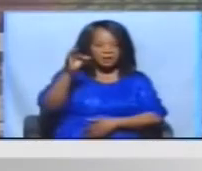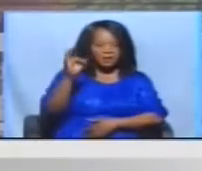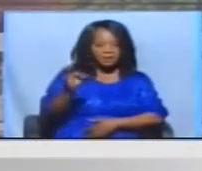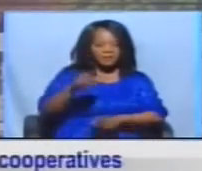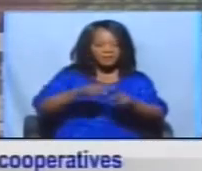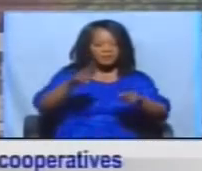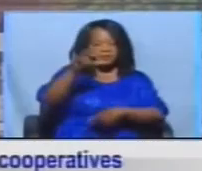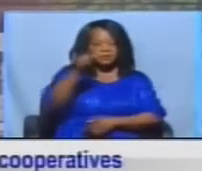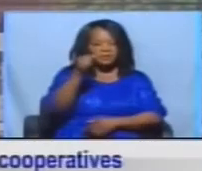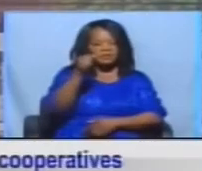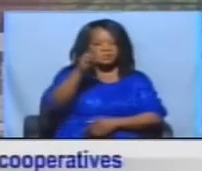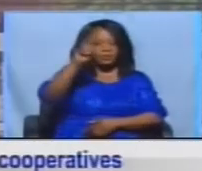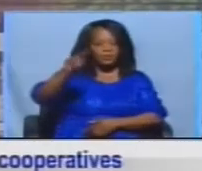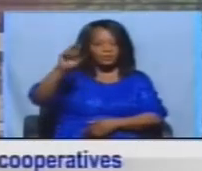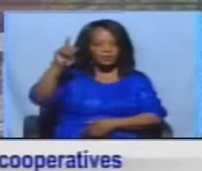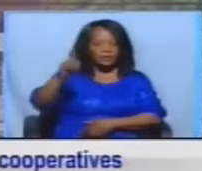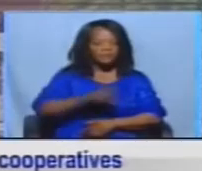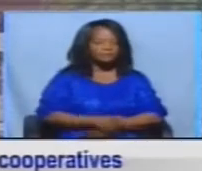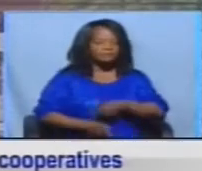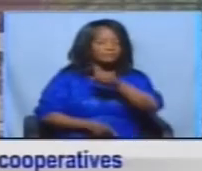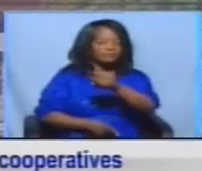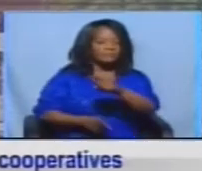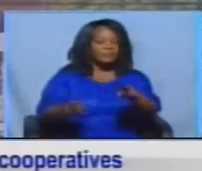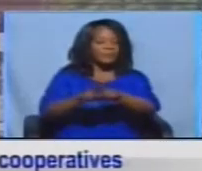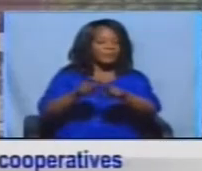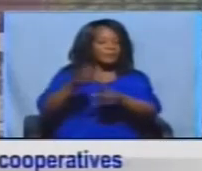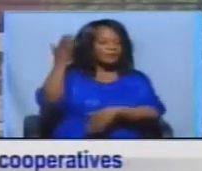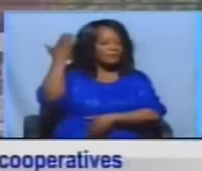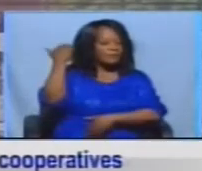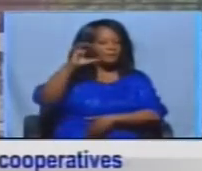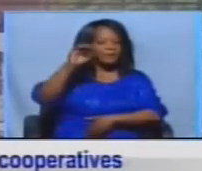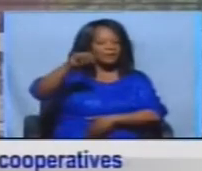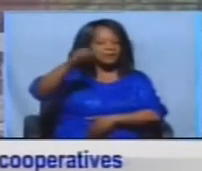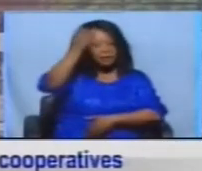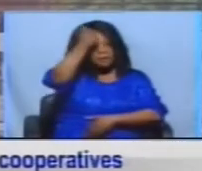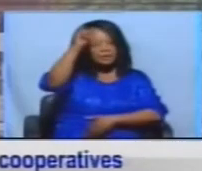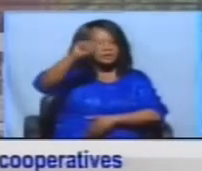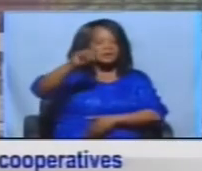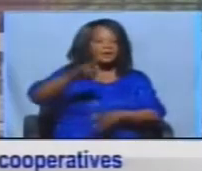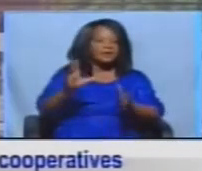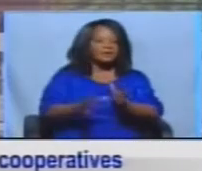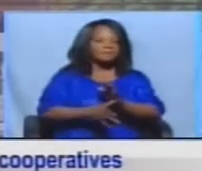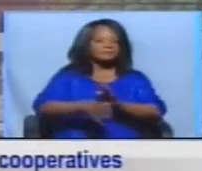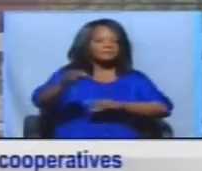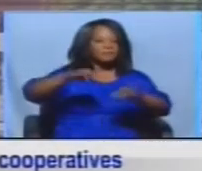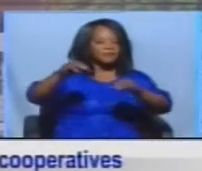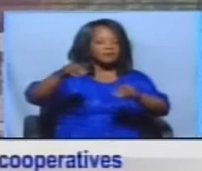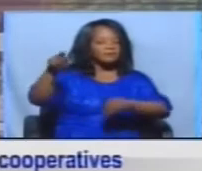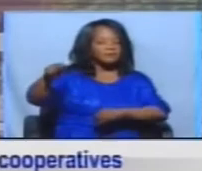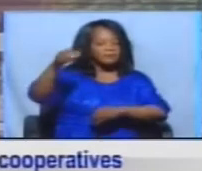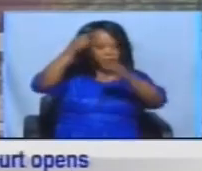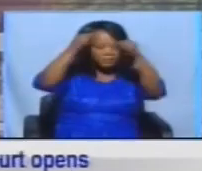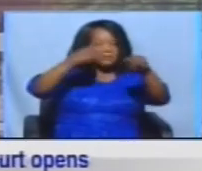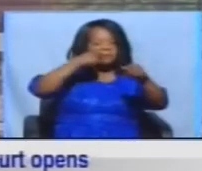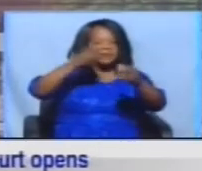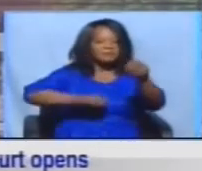in 2021. Mr. Chimumbwa, who is also former Nchanga Member of Parliament, says President Lungu should be supported as